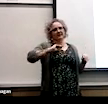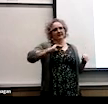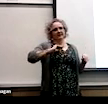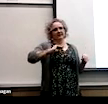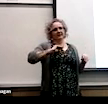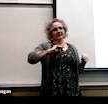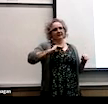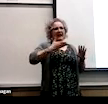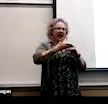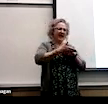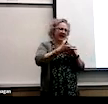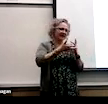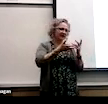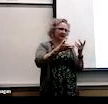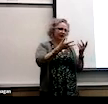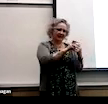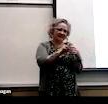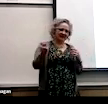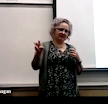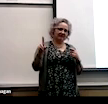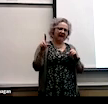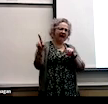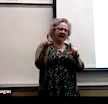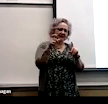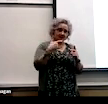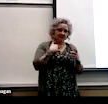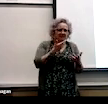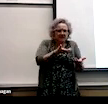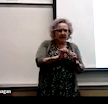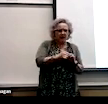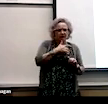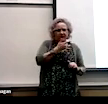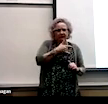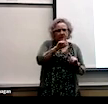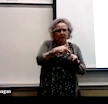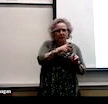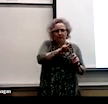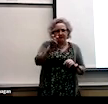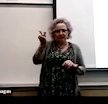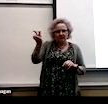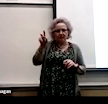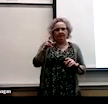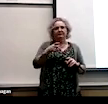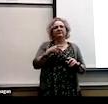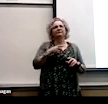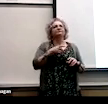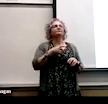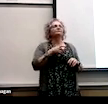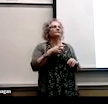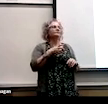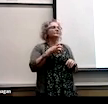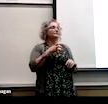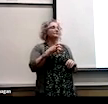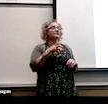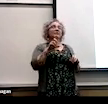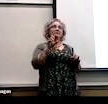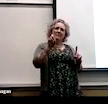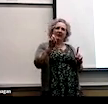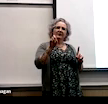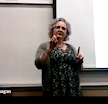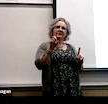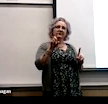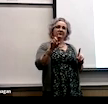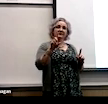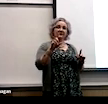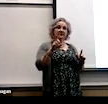to start receiving information about transition. So there may not be a too early, but practically there might be a too early because there's so much going